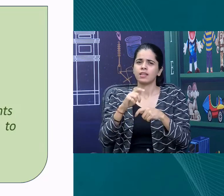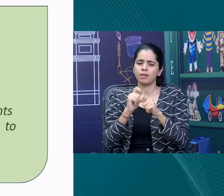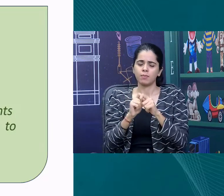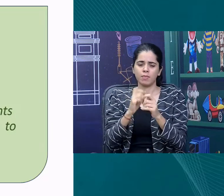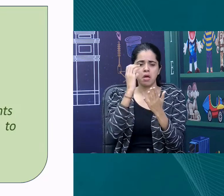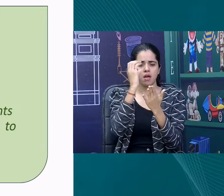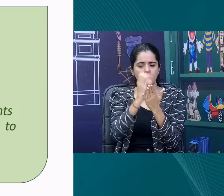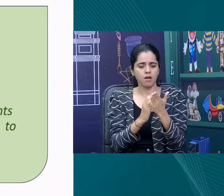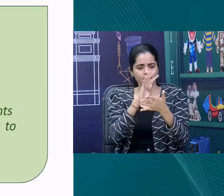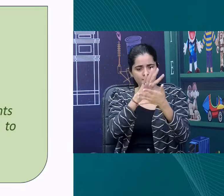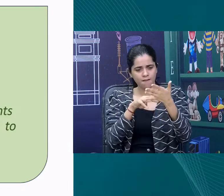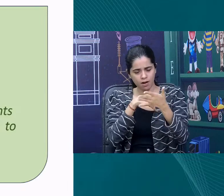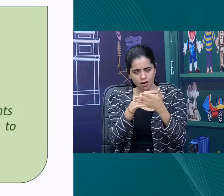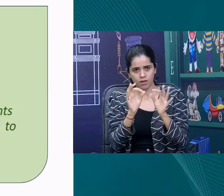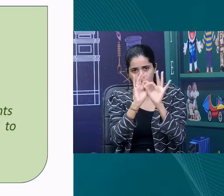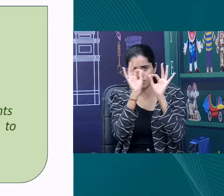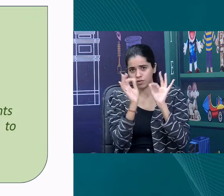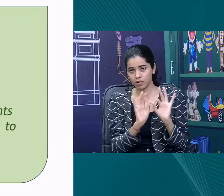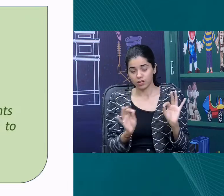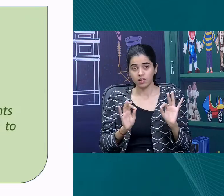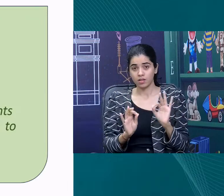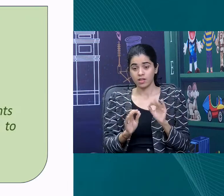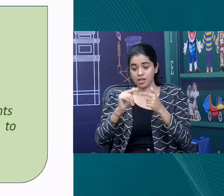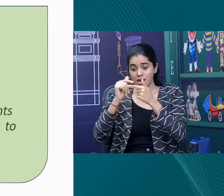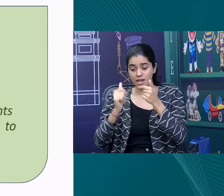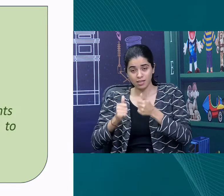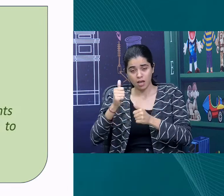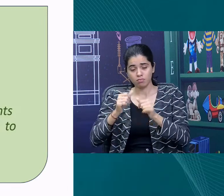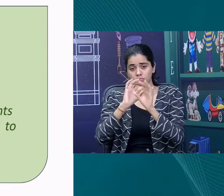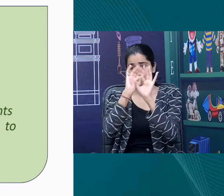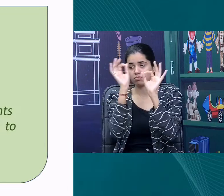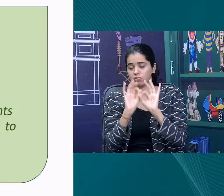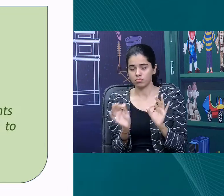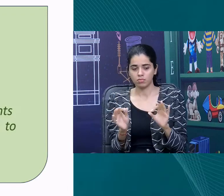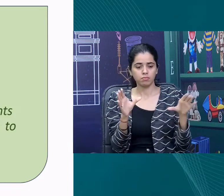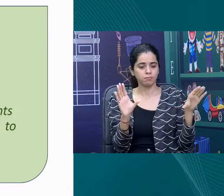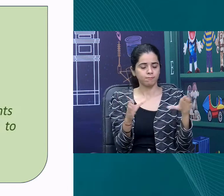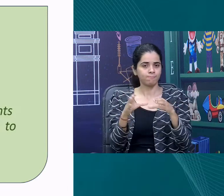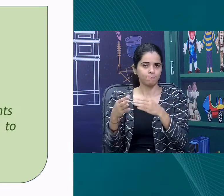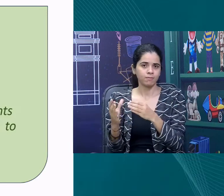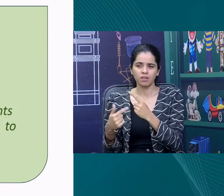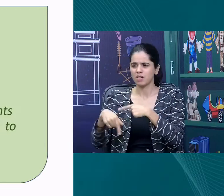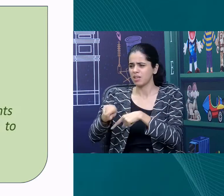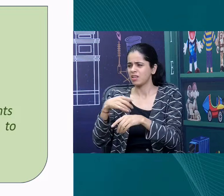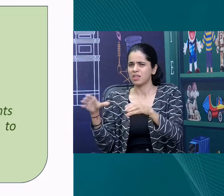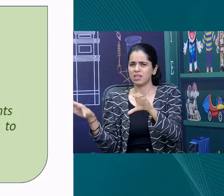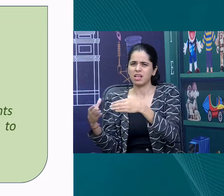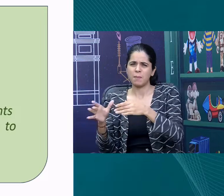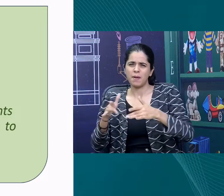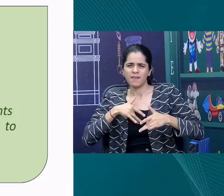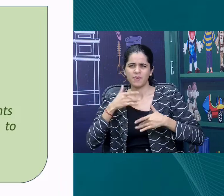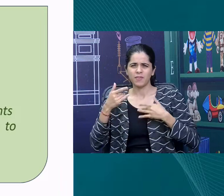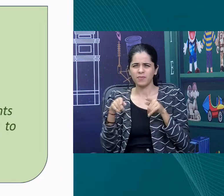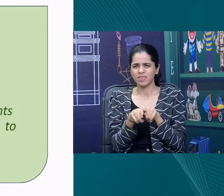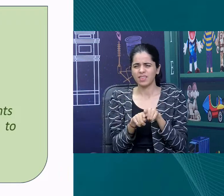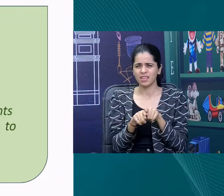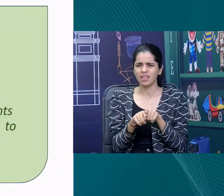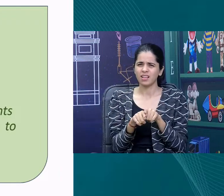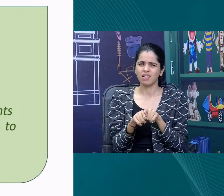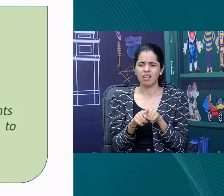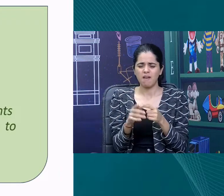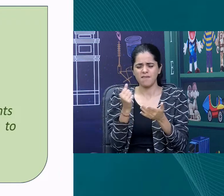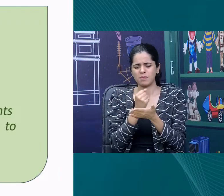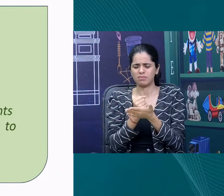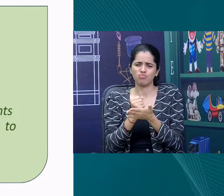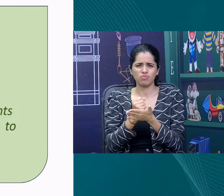the curriculum. We have to ensure that they are ready for the examination. So one group. Another group of teachers are really passionate. They say, oh, I'm going to